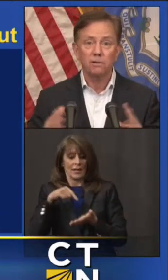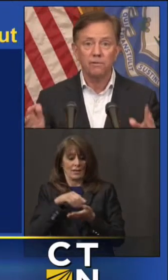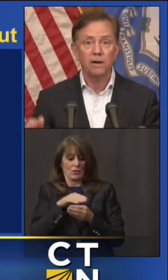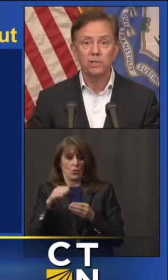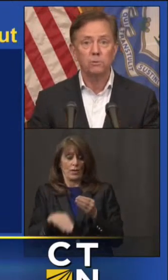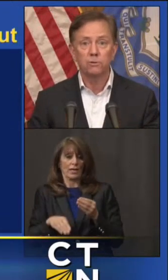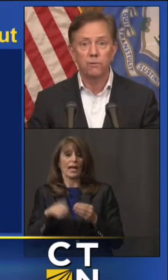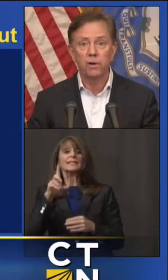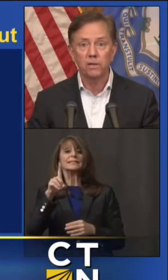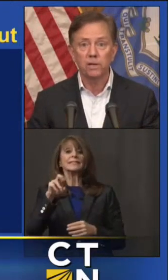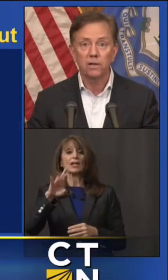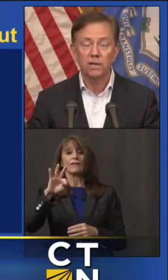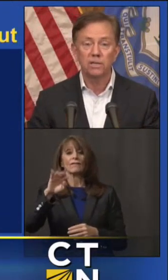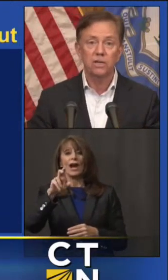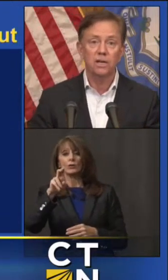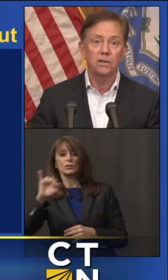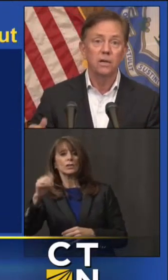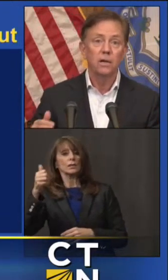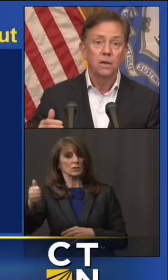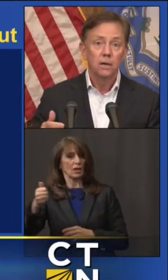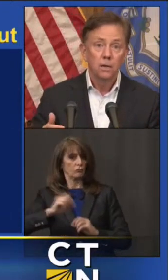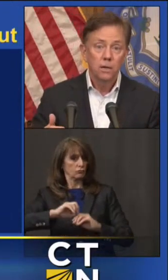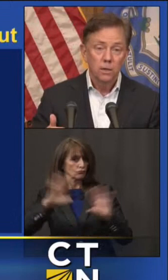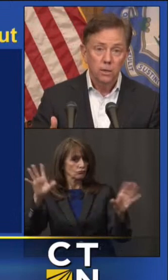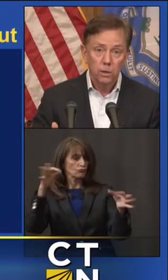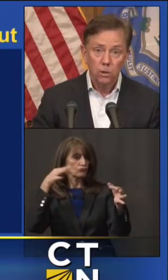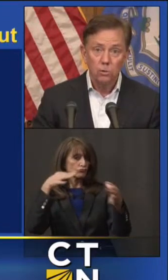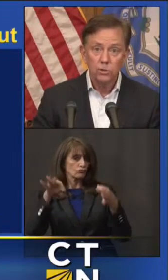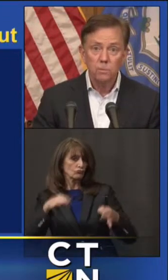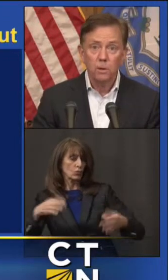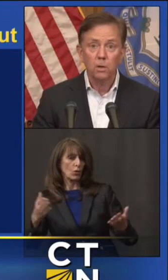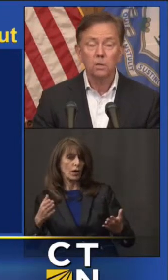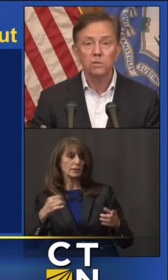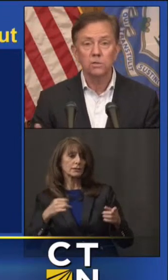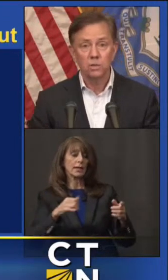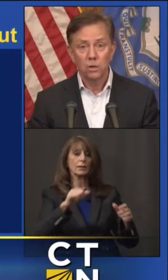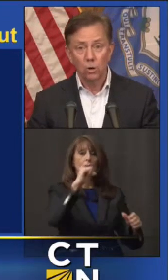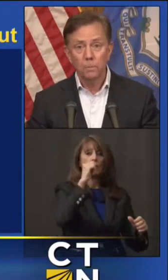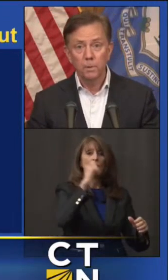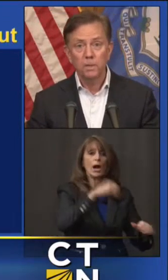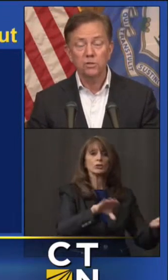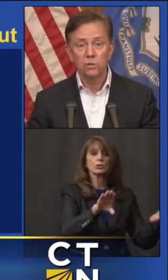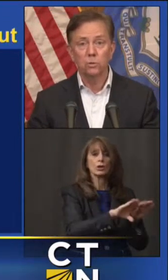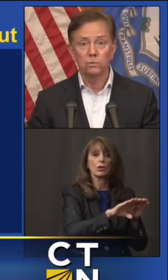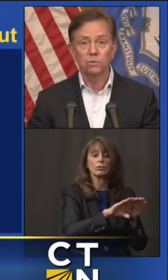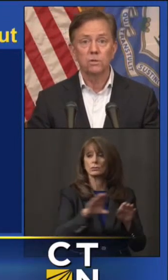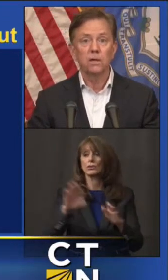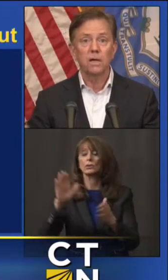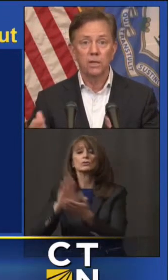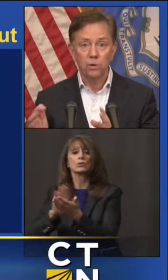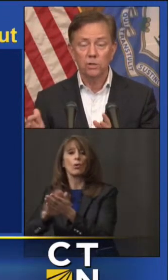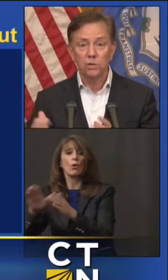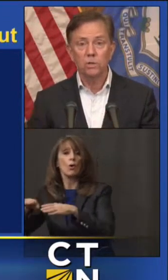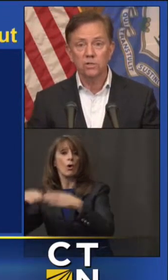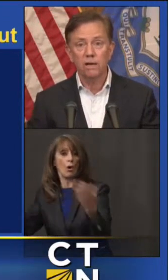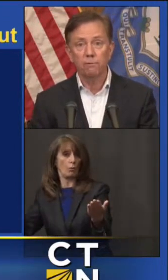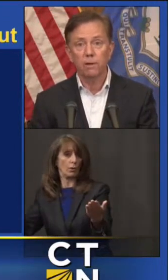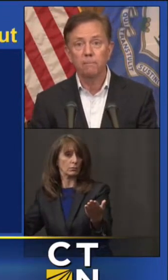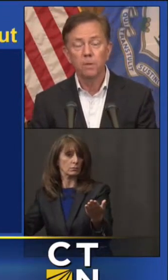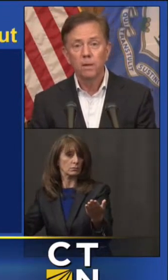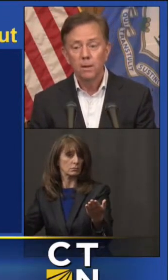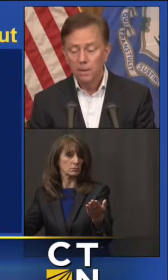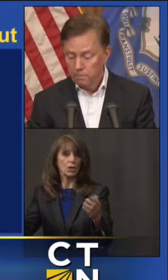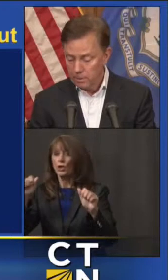Dr. Fauci was very clear. He said, close the bars, open the schools, and you can do it